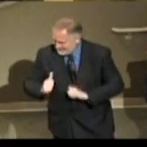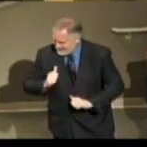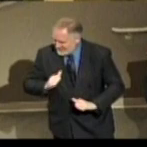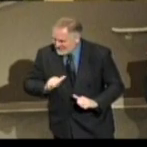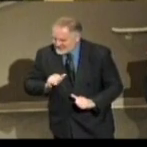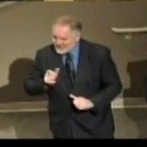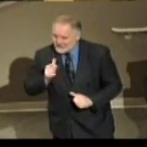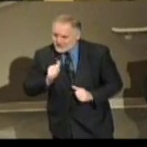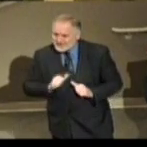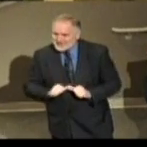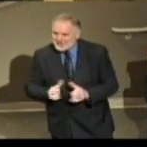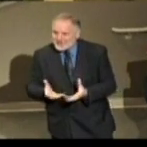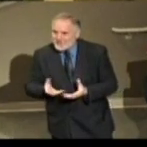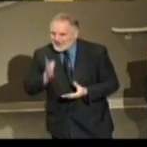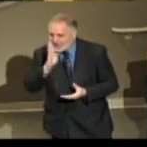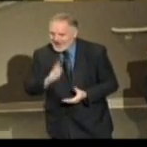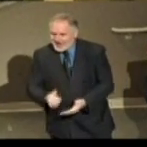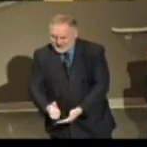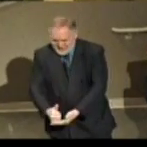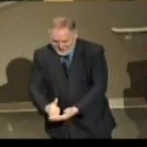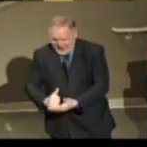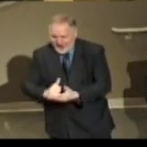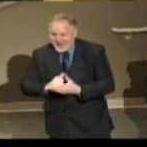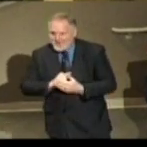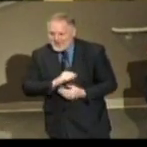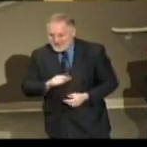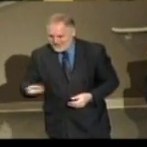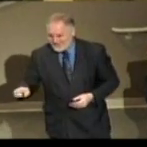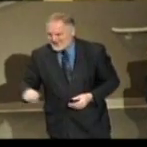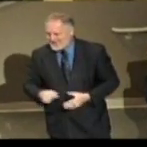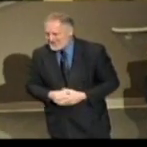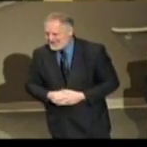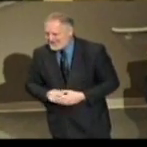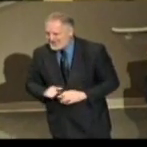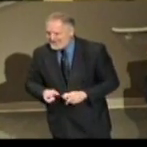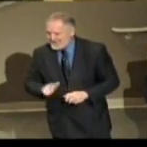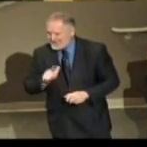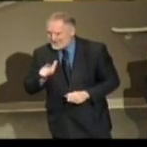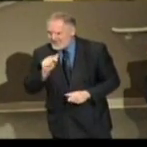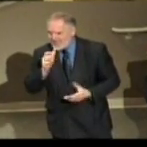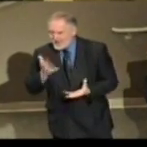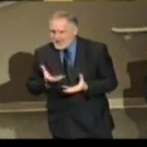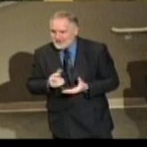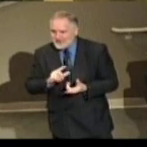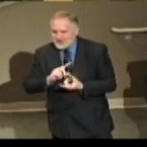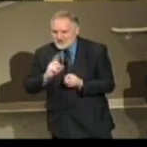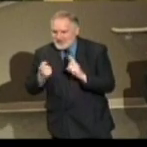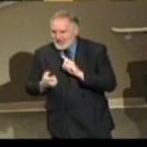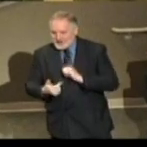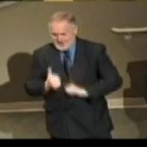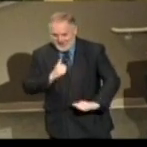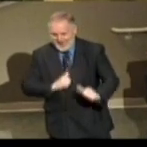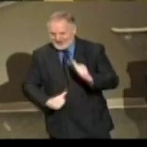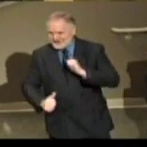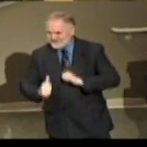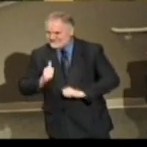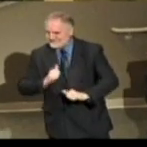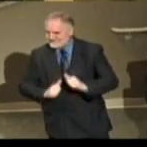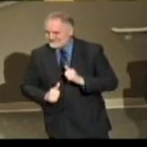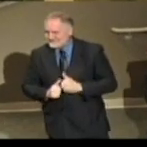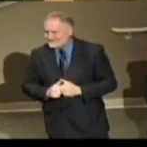you will still want God to help you, but you don't want to change the act.